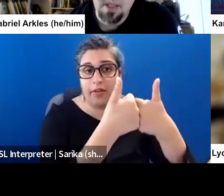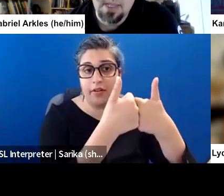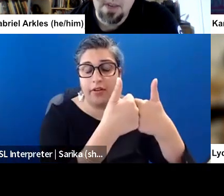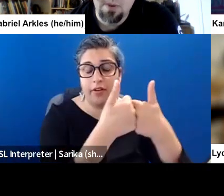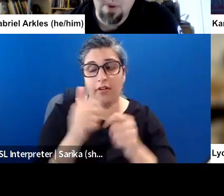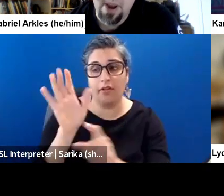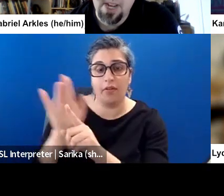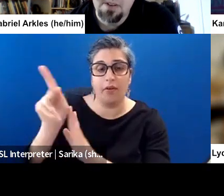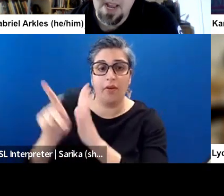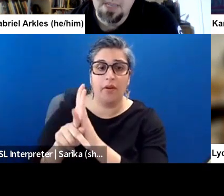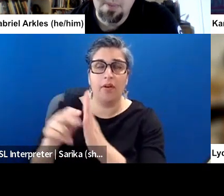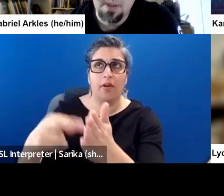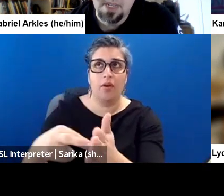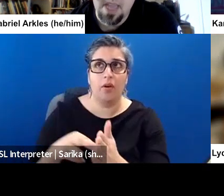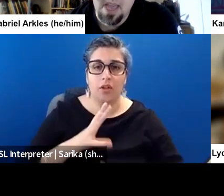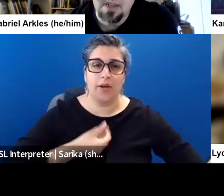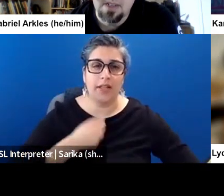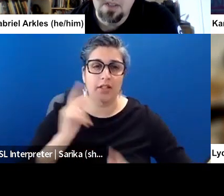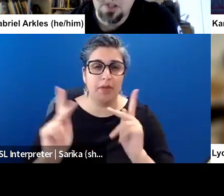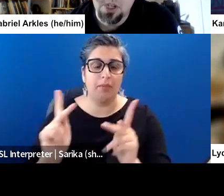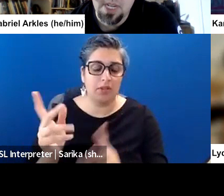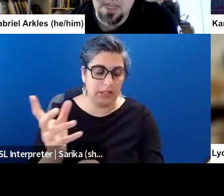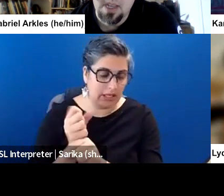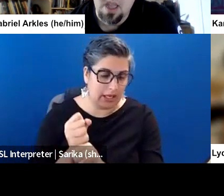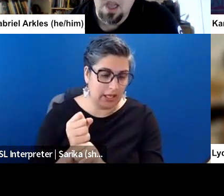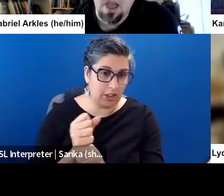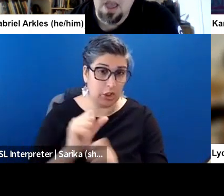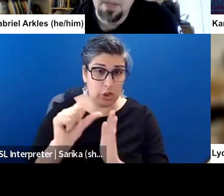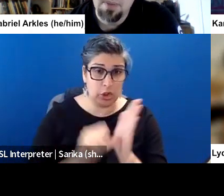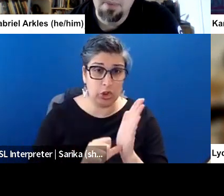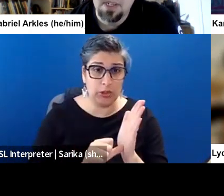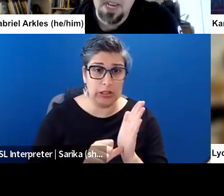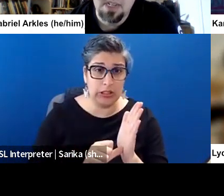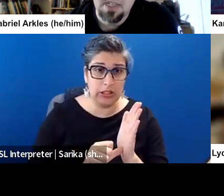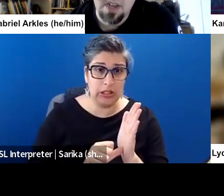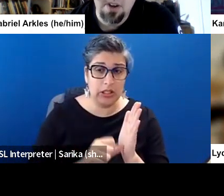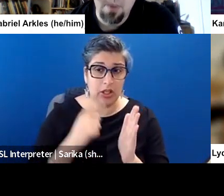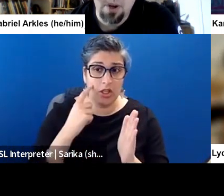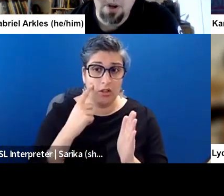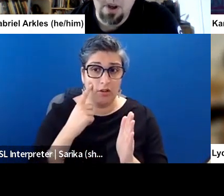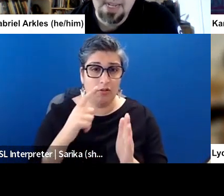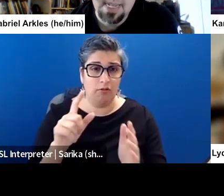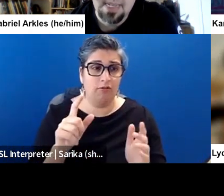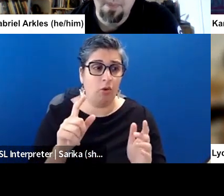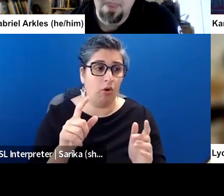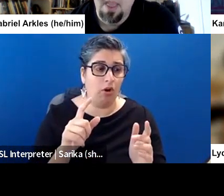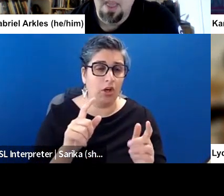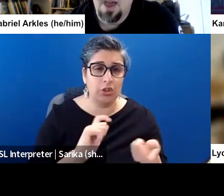Alabama's policy of requiring trans people to get surgery to be able to change the gender marker on